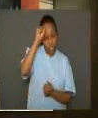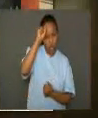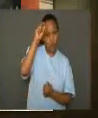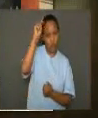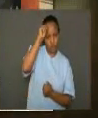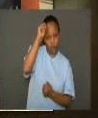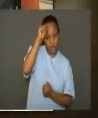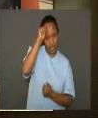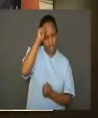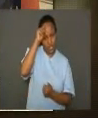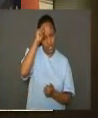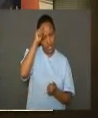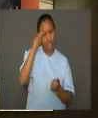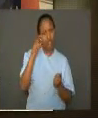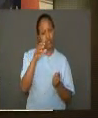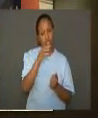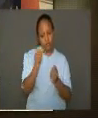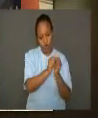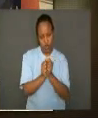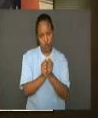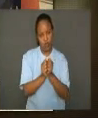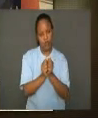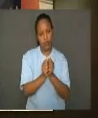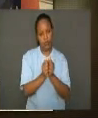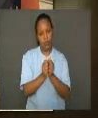made great efforts to join together